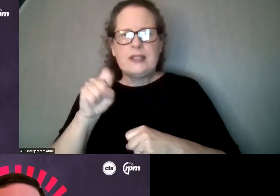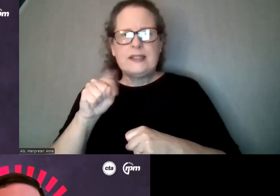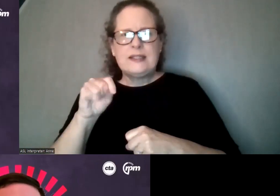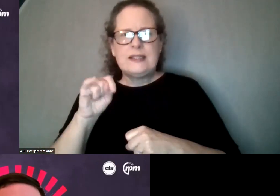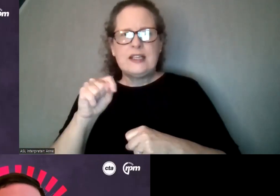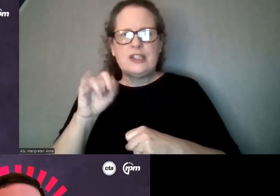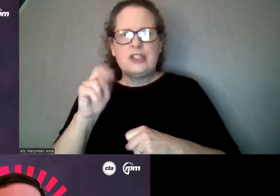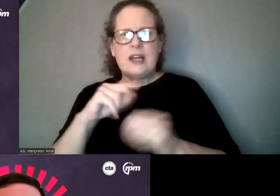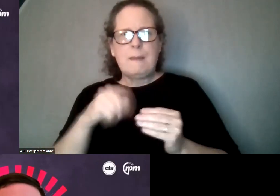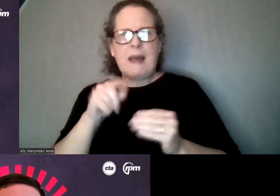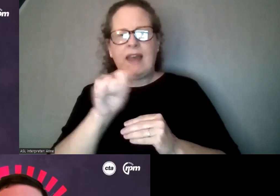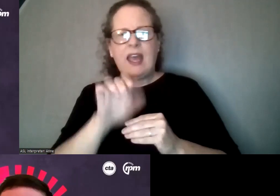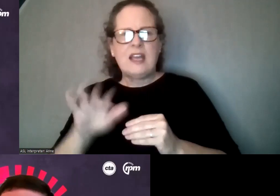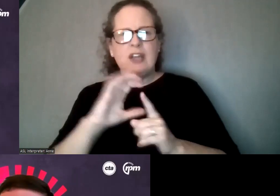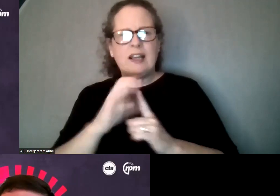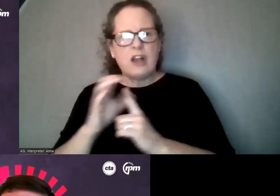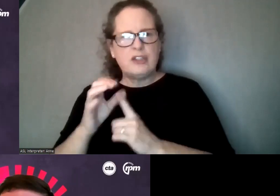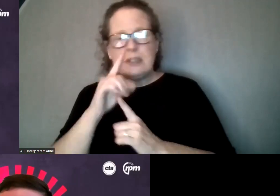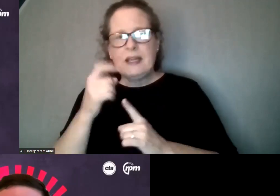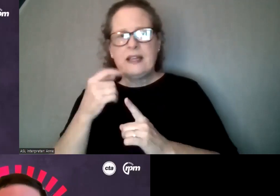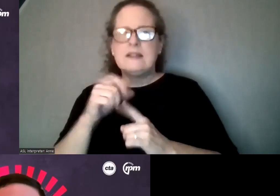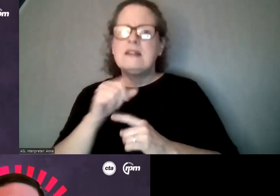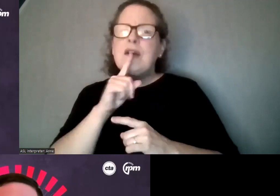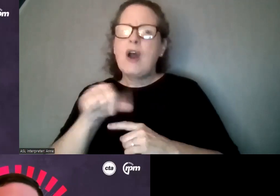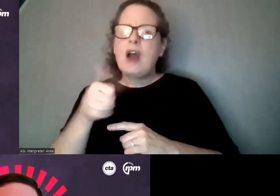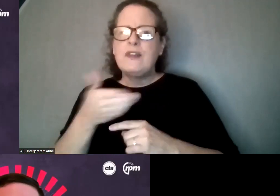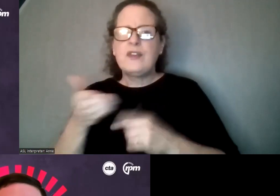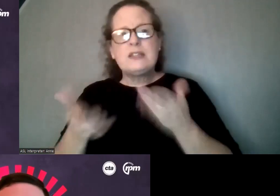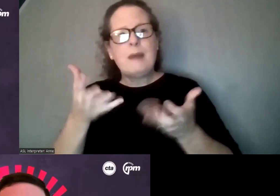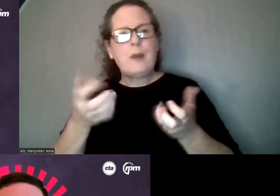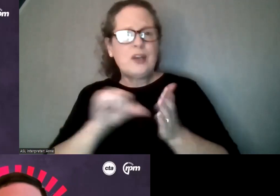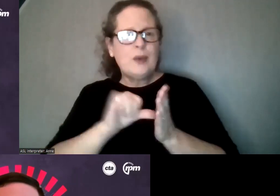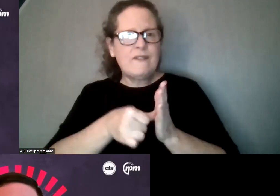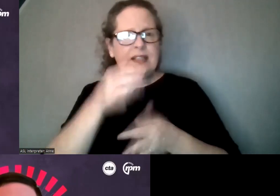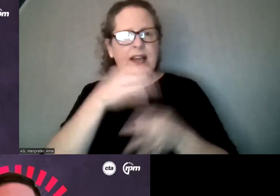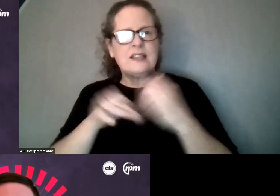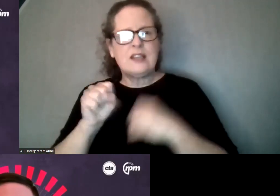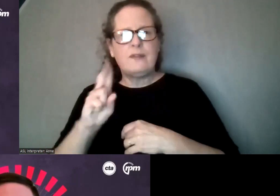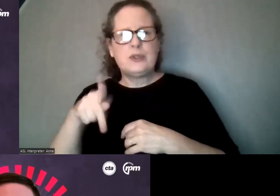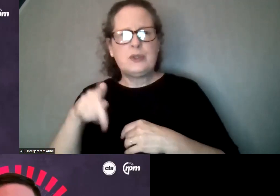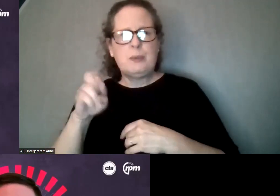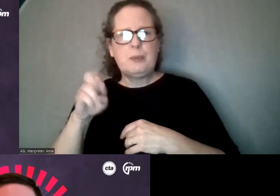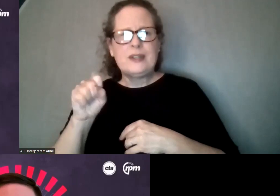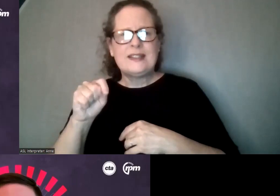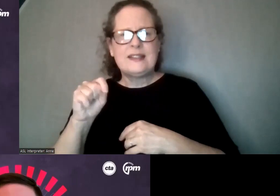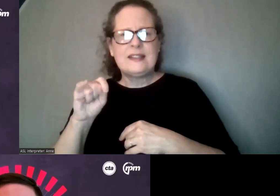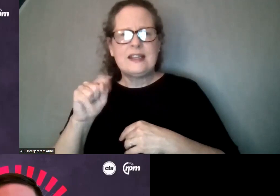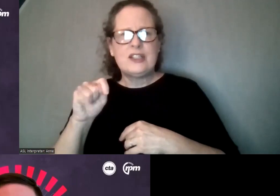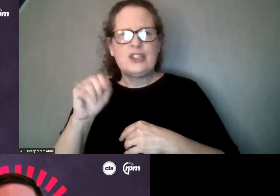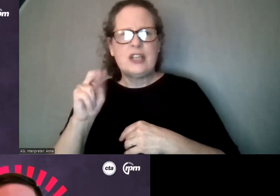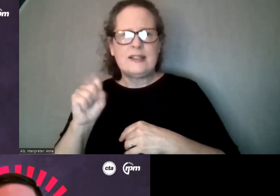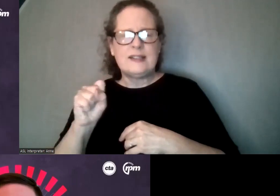Asian cultures. There are other things we might want to emphasize other than the superstition aspect of